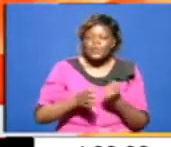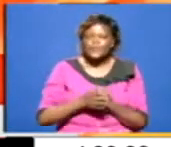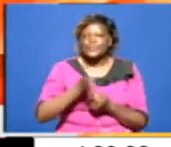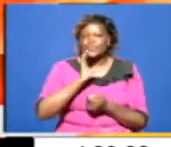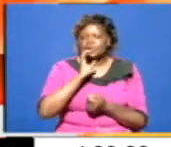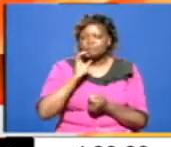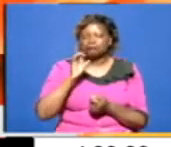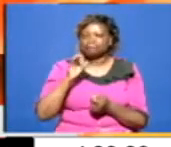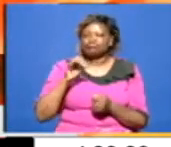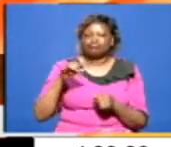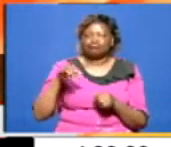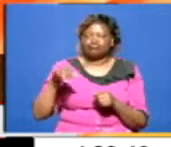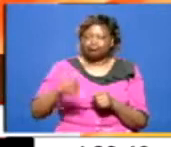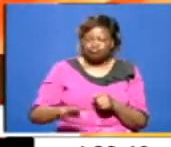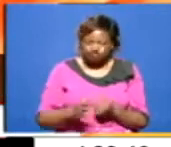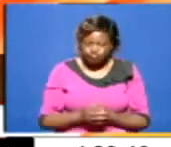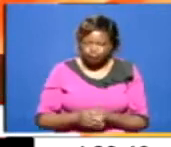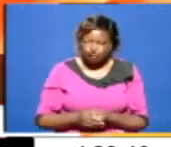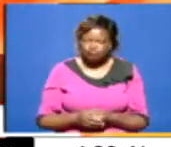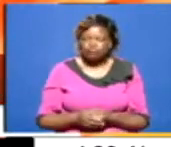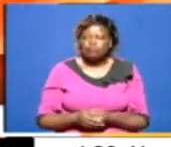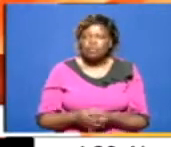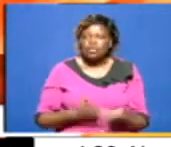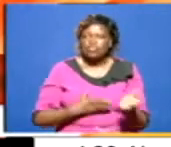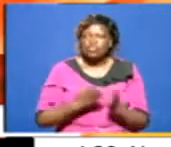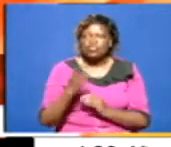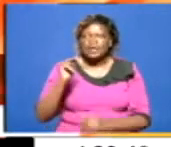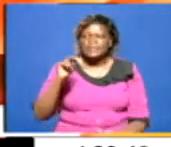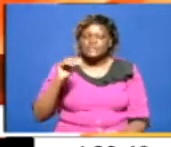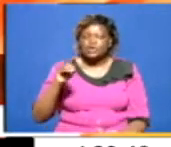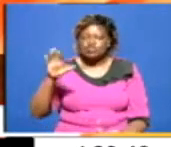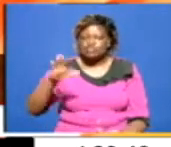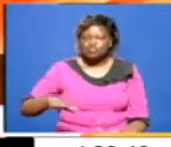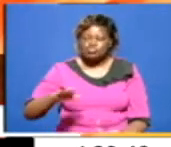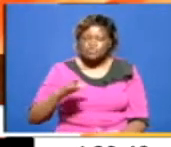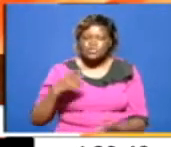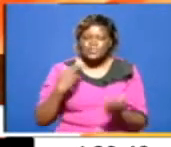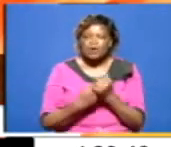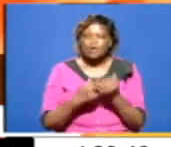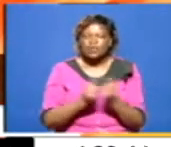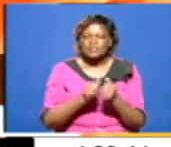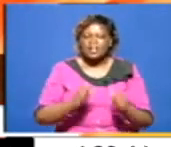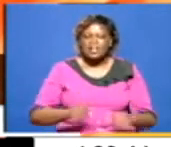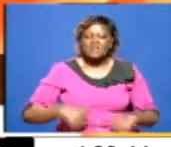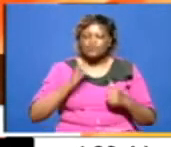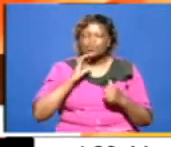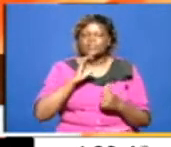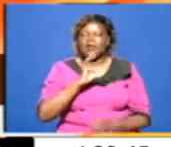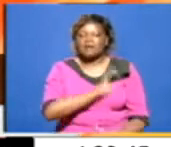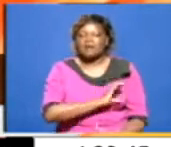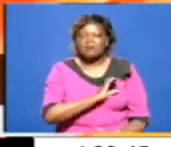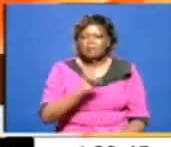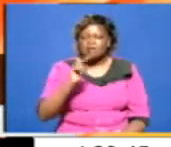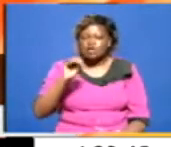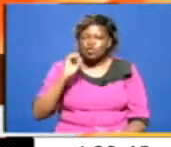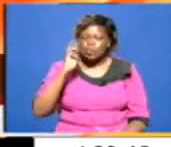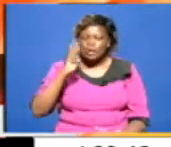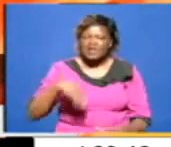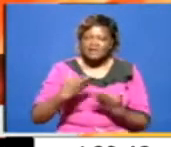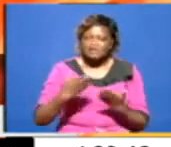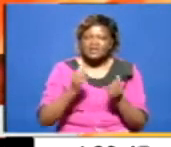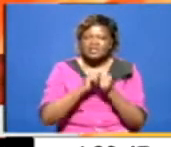project courtesy of a local non-governmental organization. In partnership with LifeWaterCanada, the NGO will issue 10,000